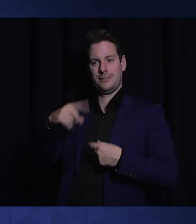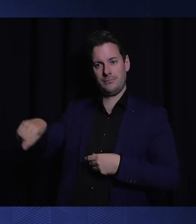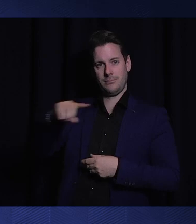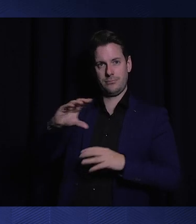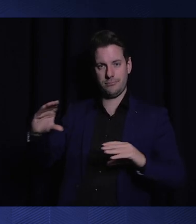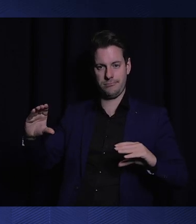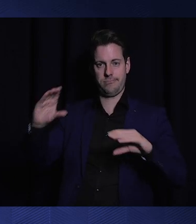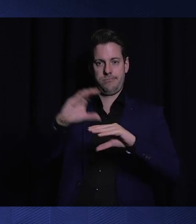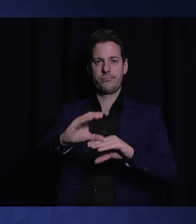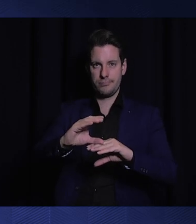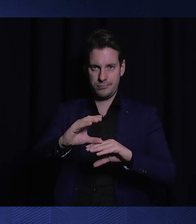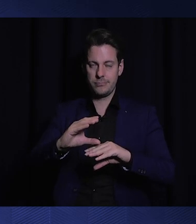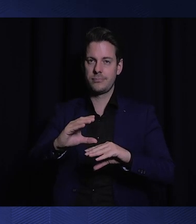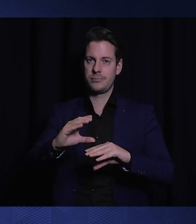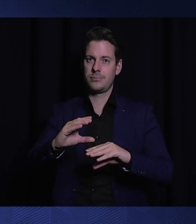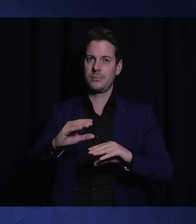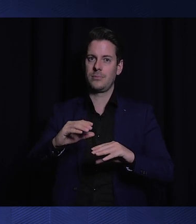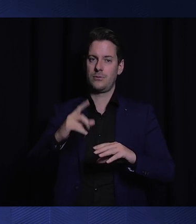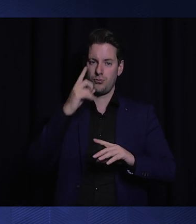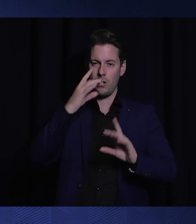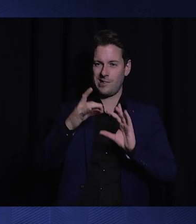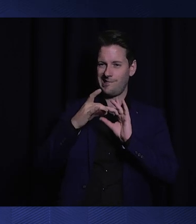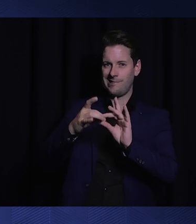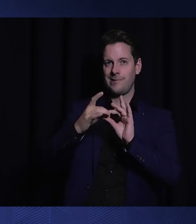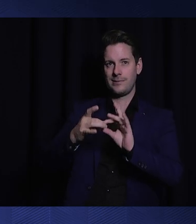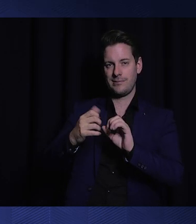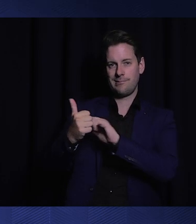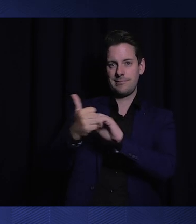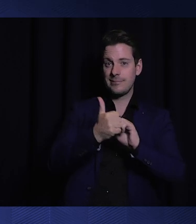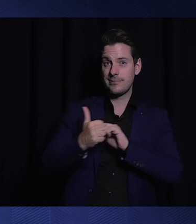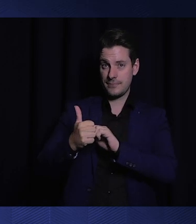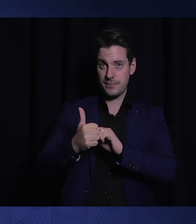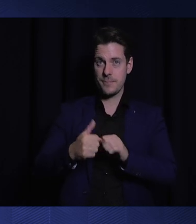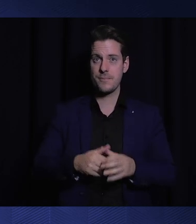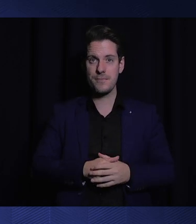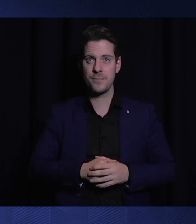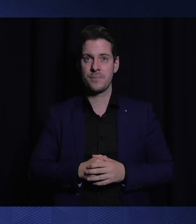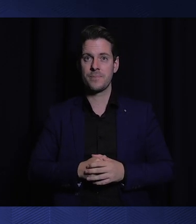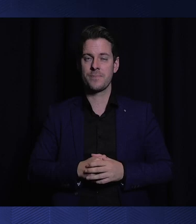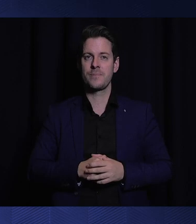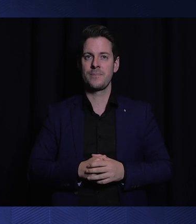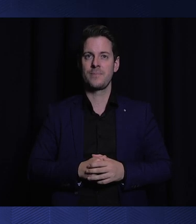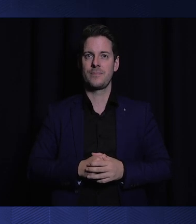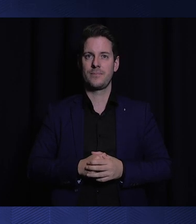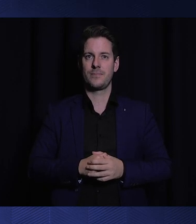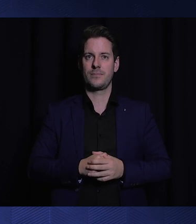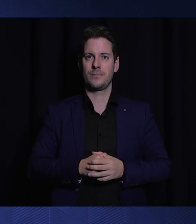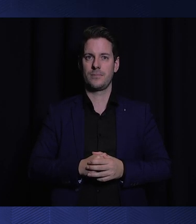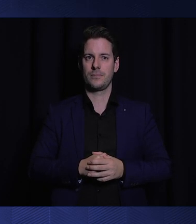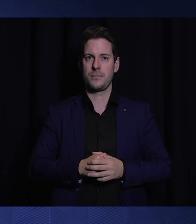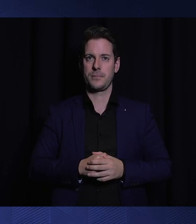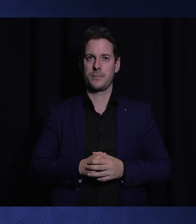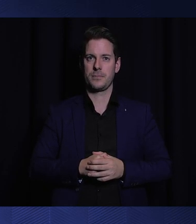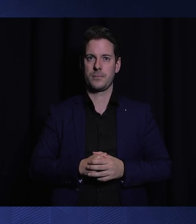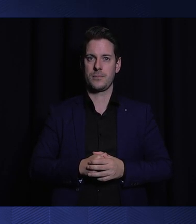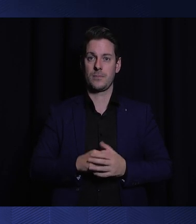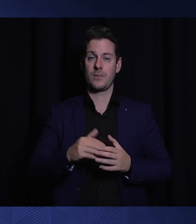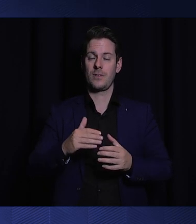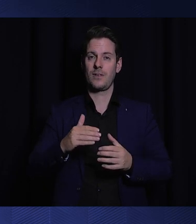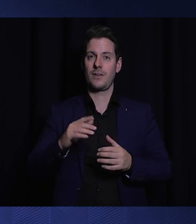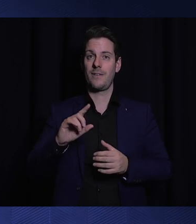stormwater management, ecosystem restoration were ignored. In fact, a system review